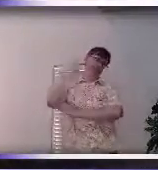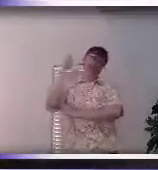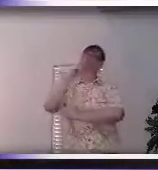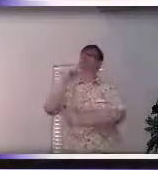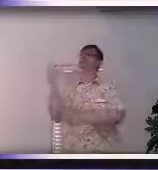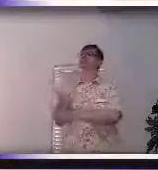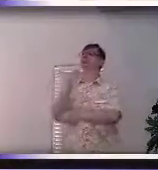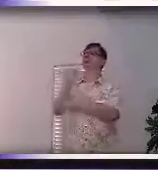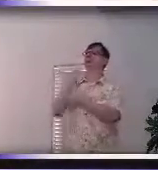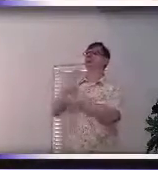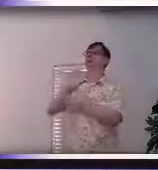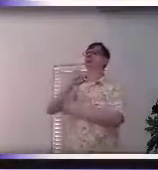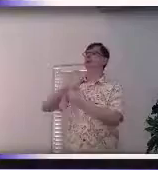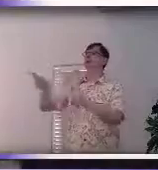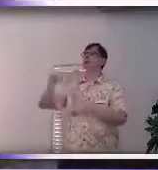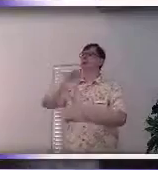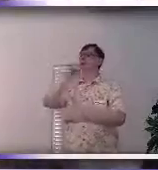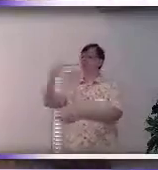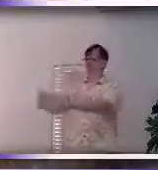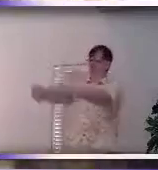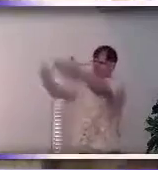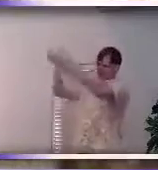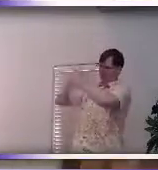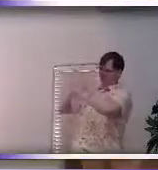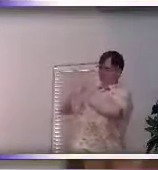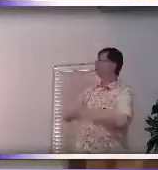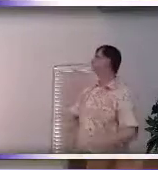working in criminal defense.